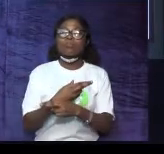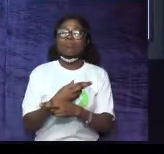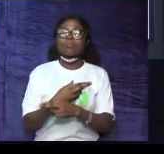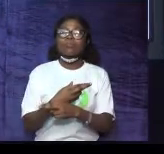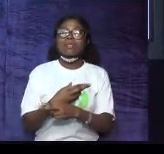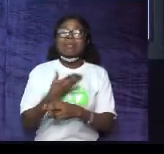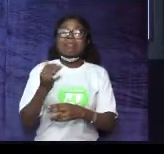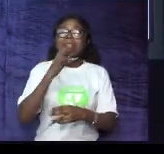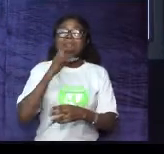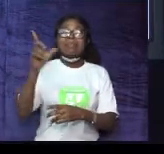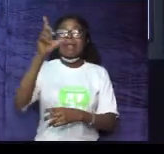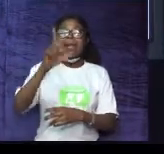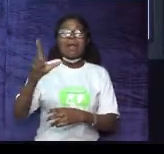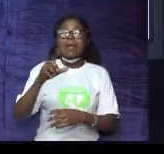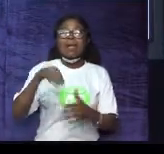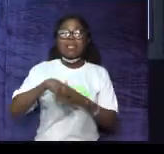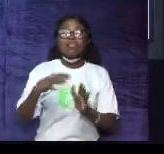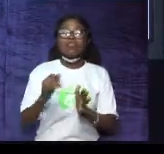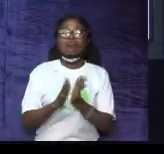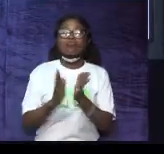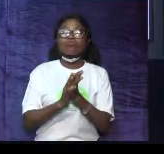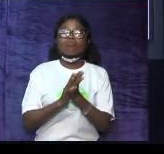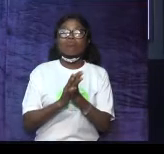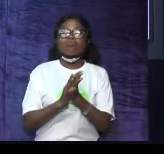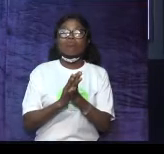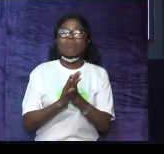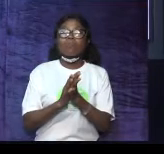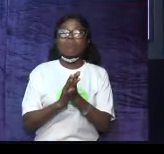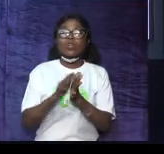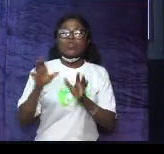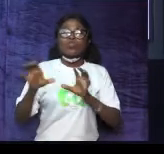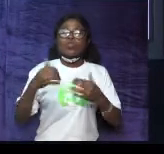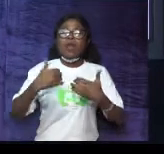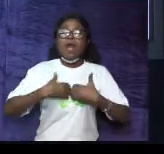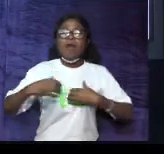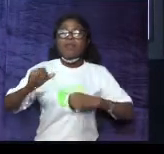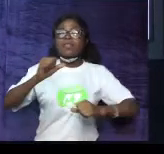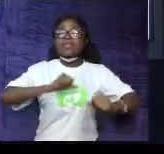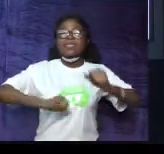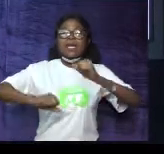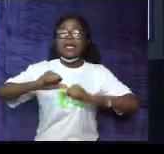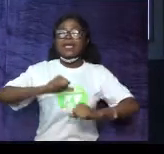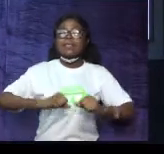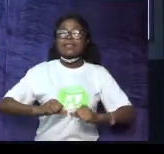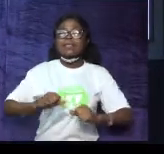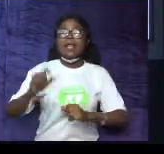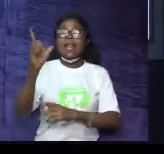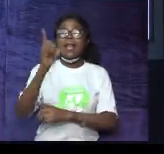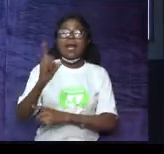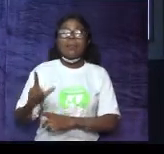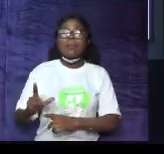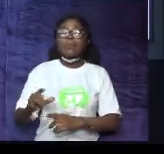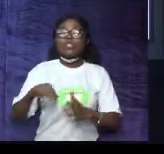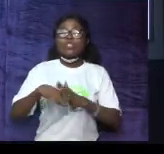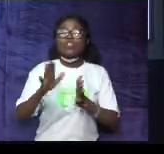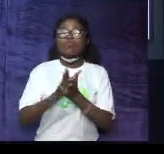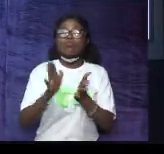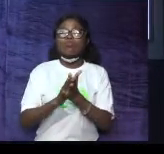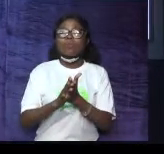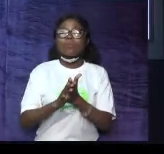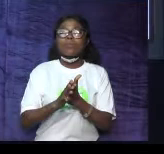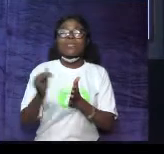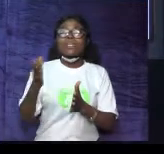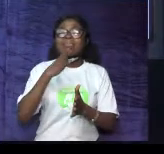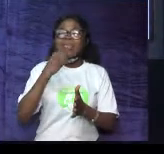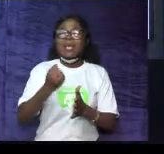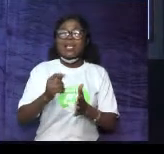classrooms. Is there a library in your school? Do you have a science laboratory in your